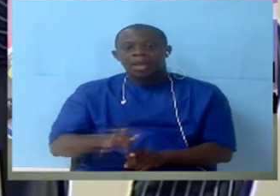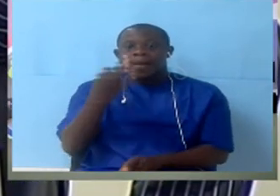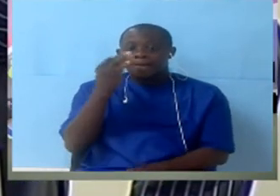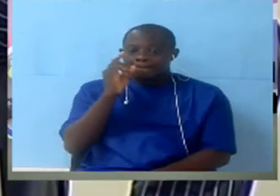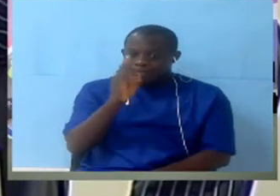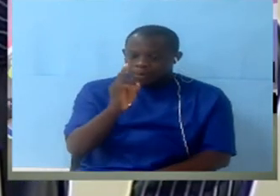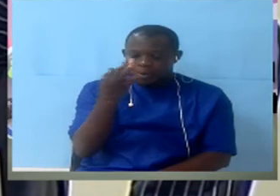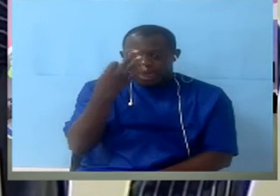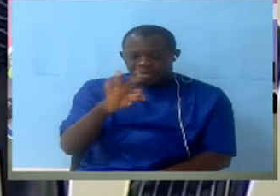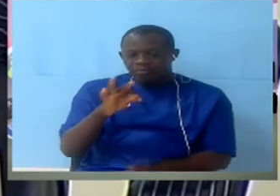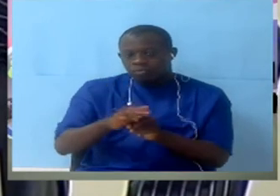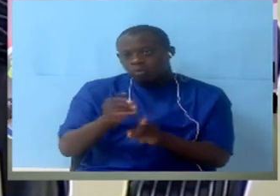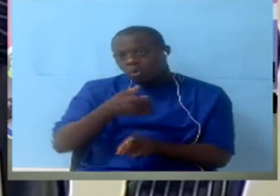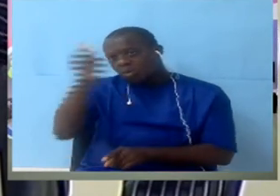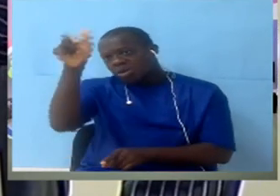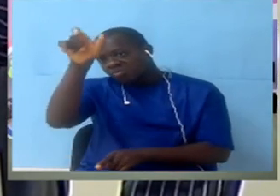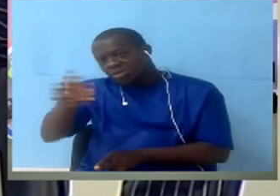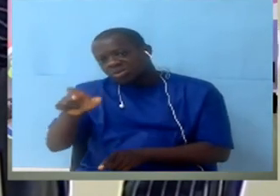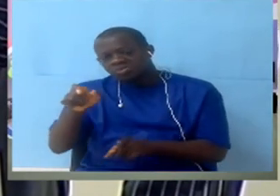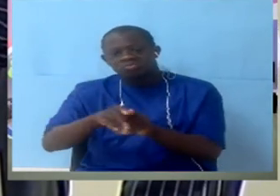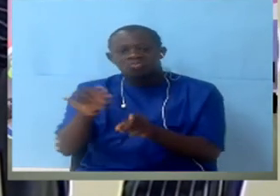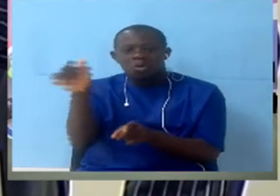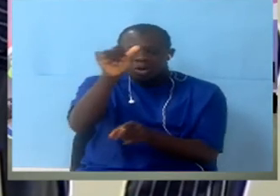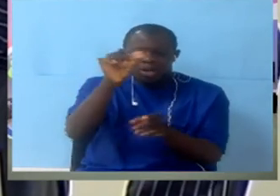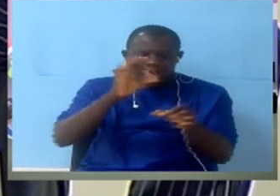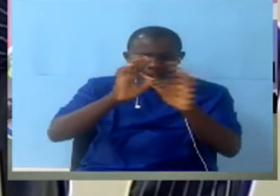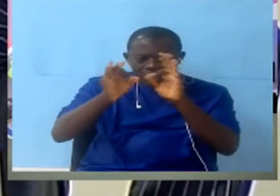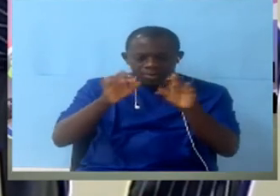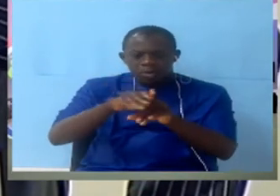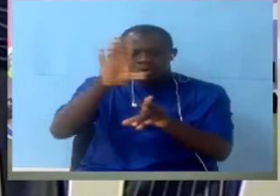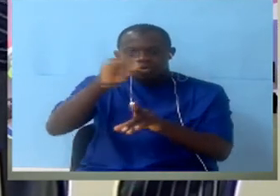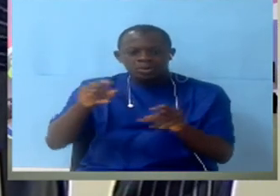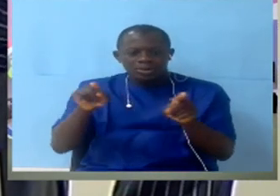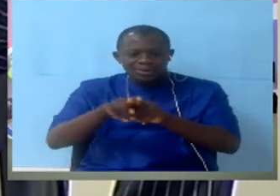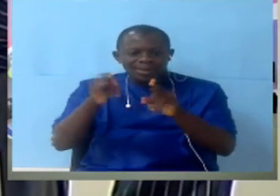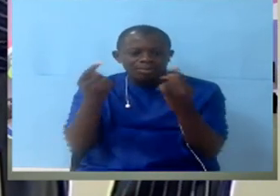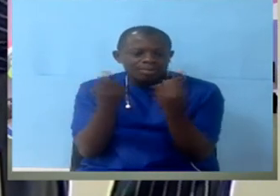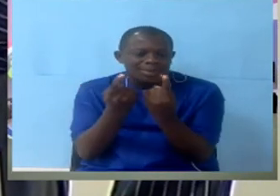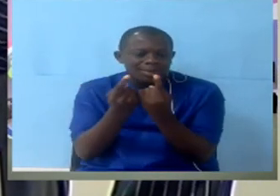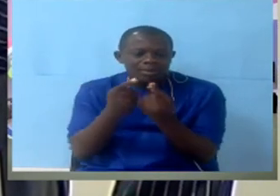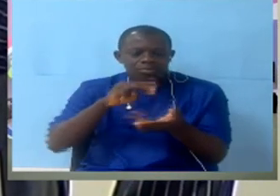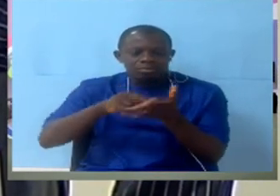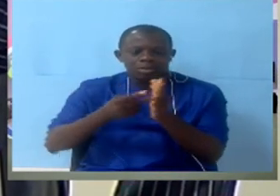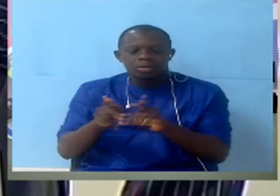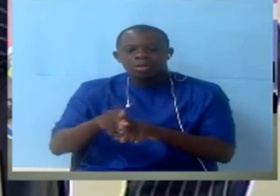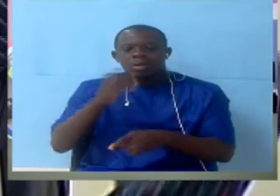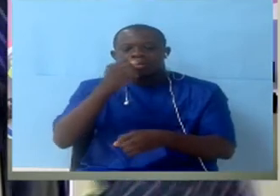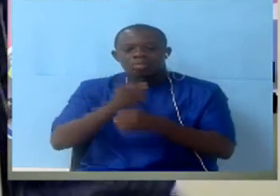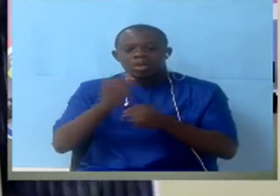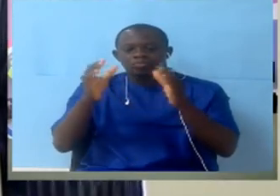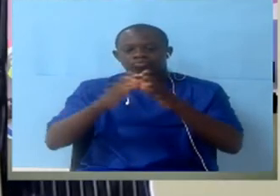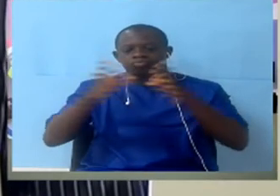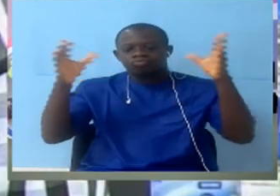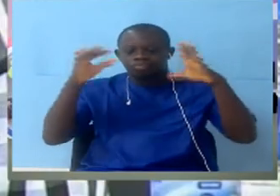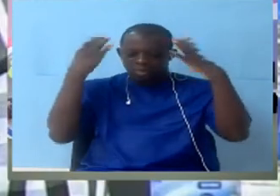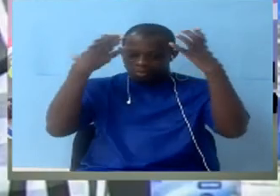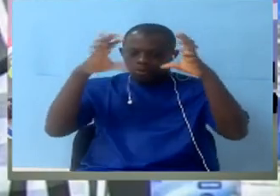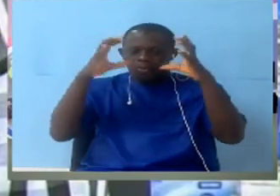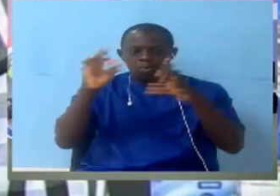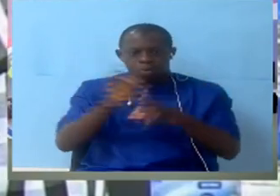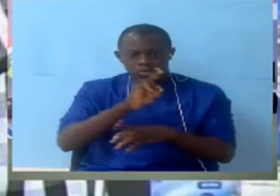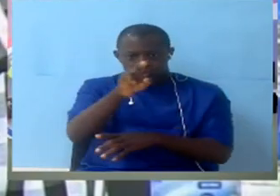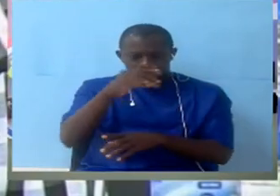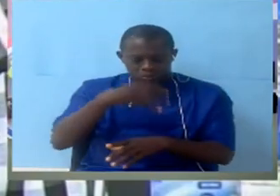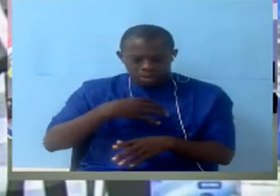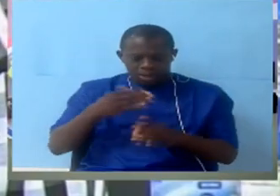if somebody else from another tribe does the same thing, it can be a big problem. But is that what you're telling us? Nindo kotendo